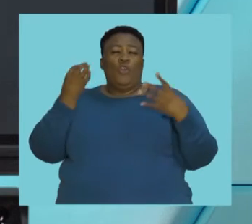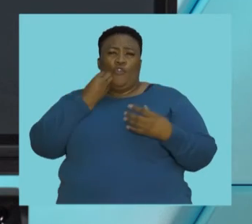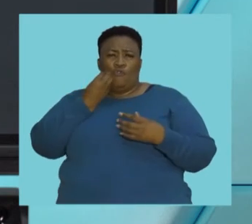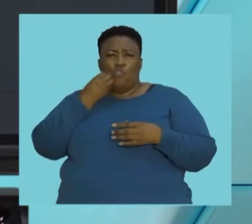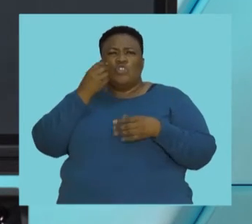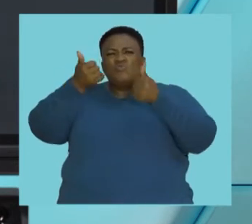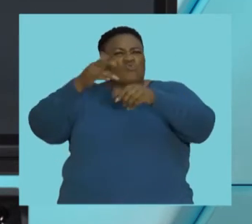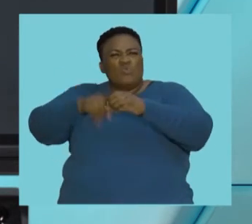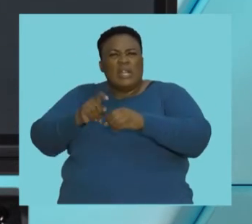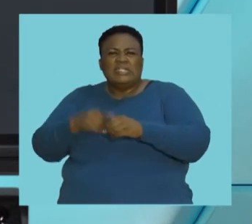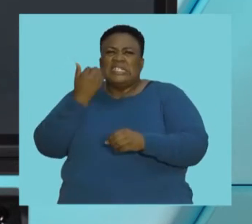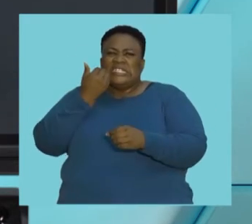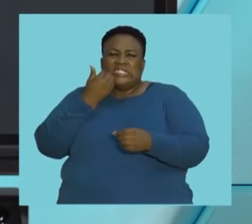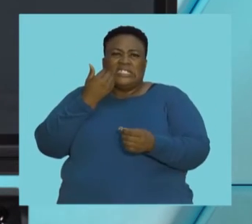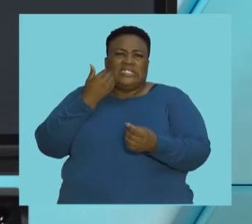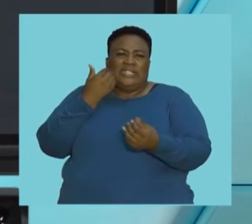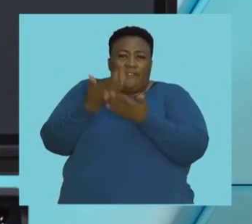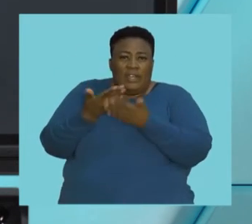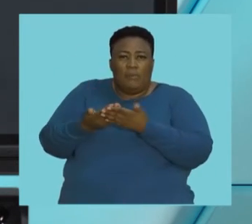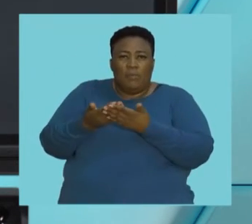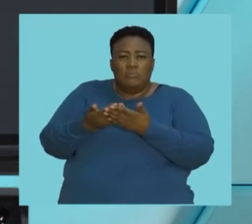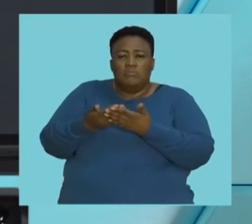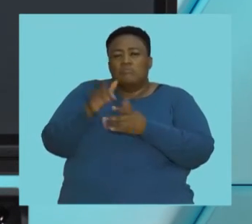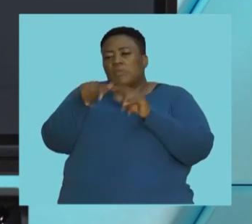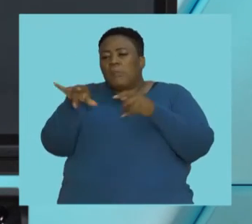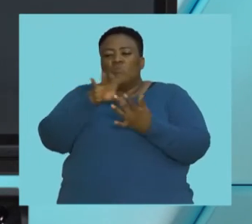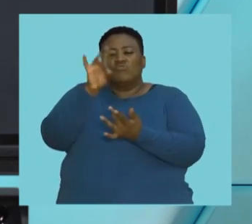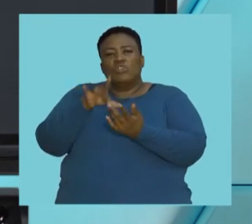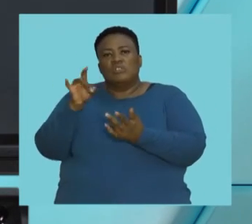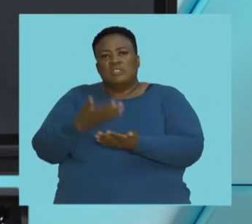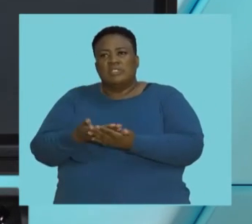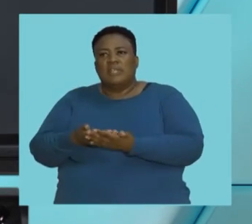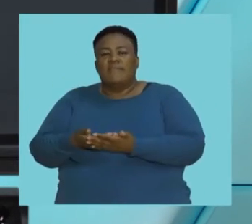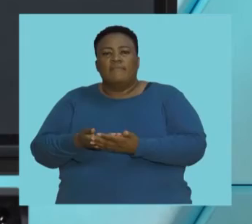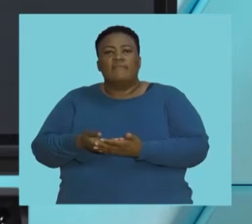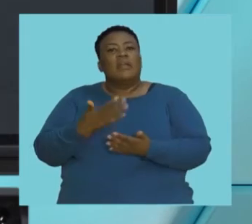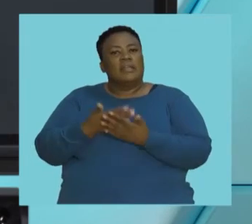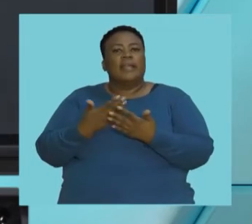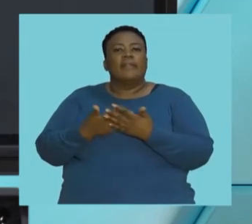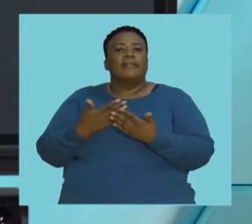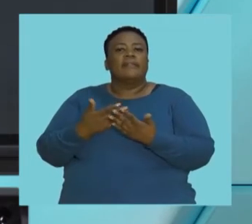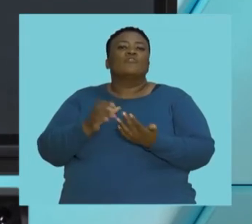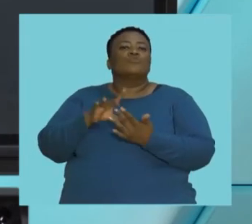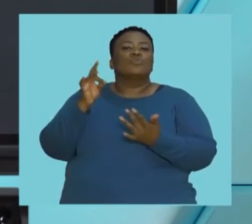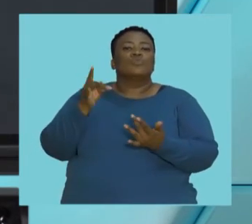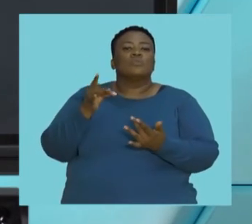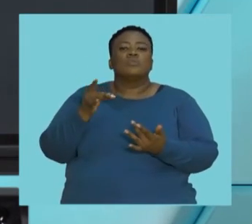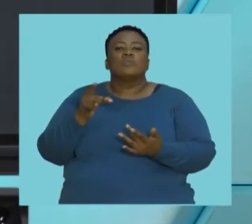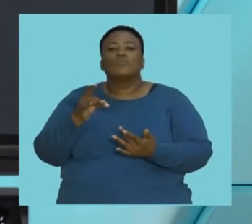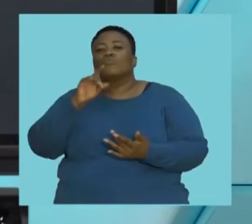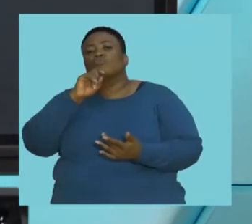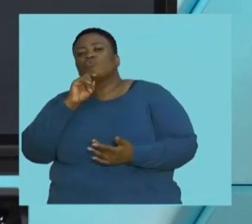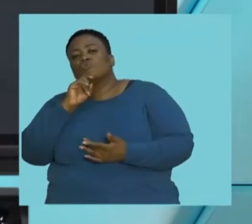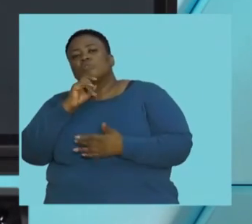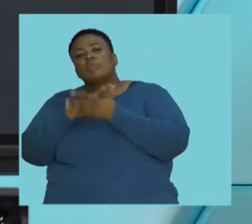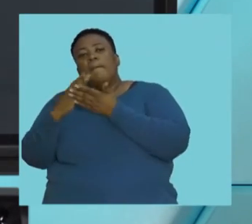and there's good quality of food that's easily available, one has choices, and one might actually by nature choose